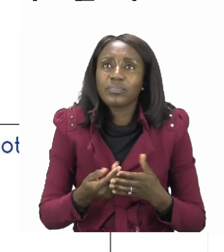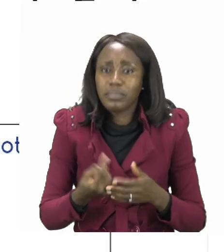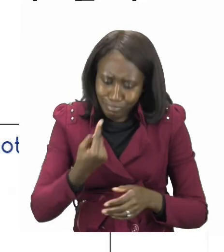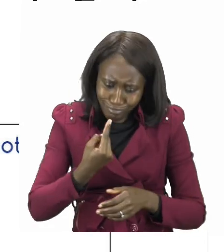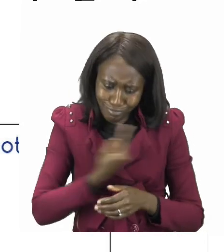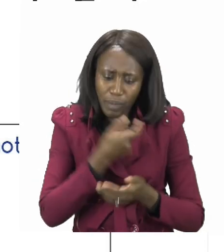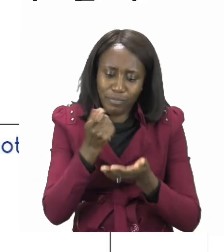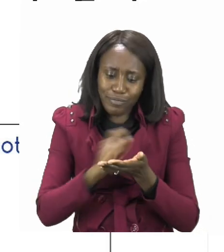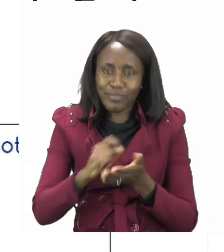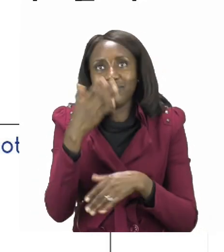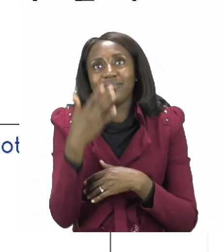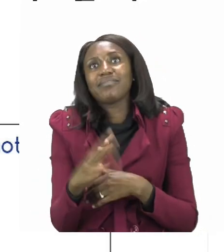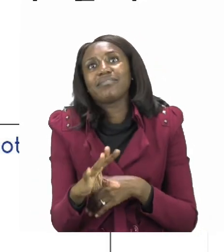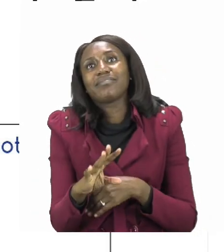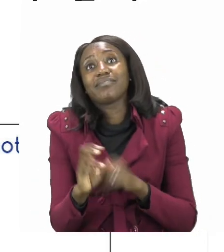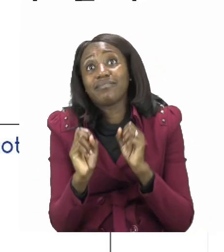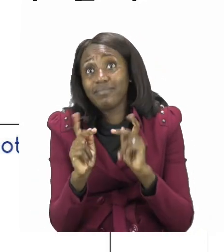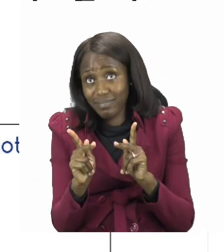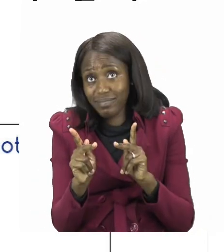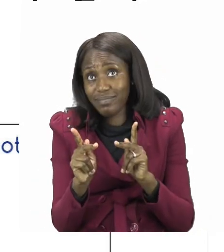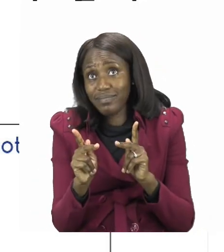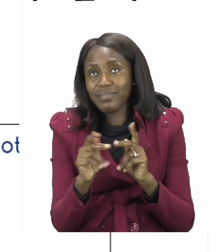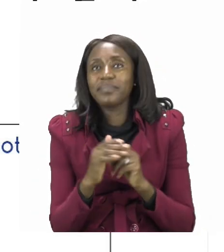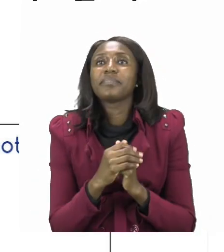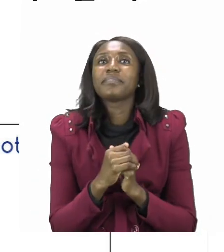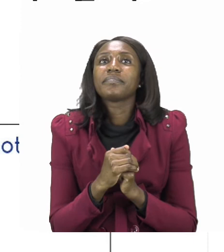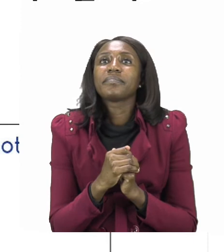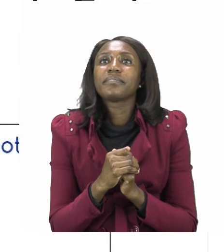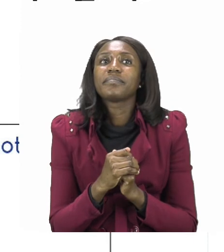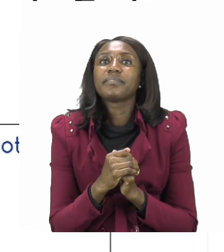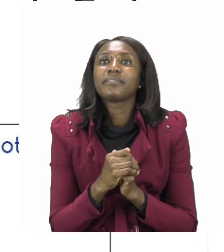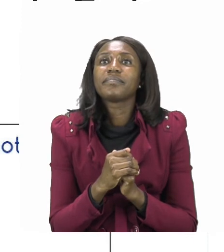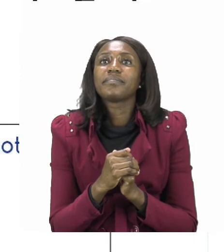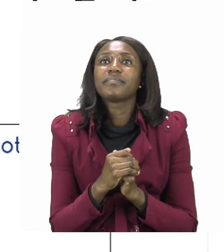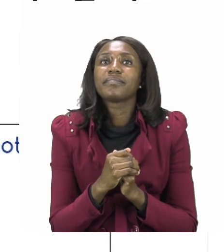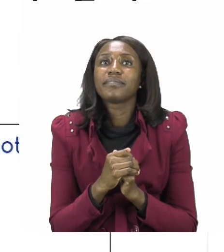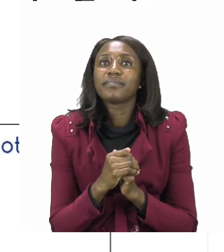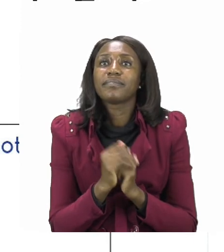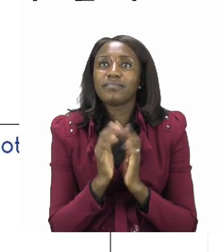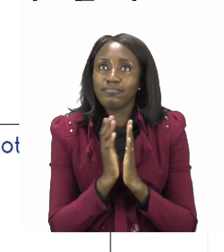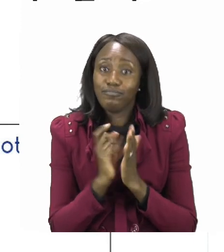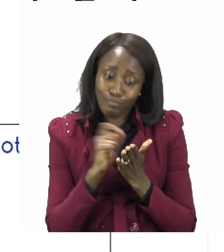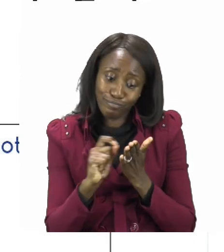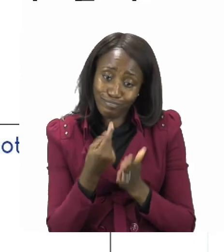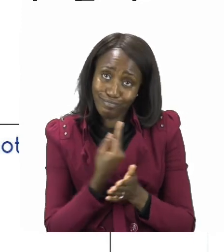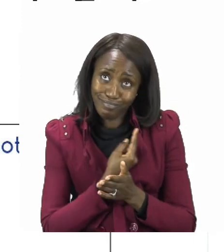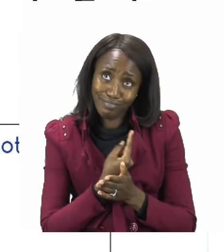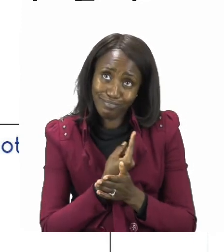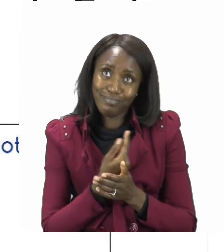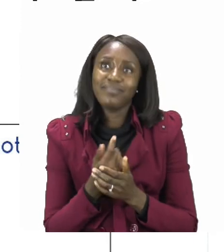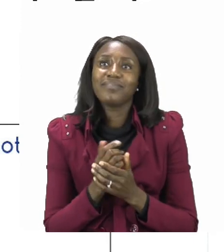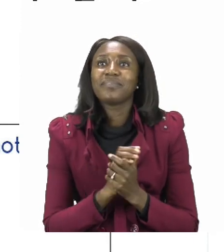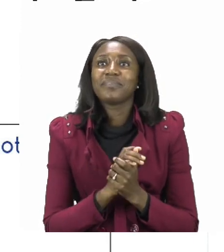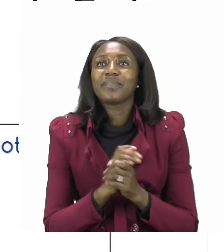an adult or an older child to help you read. Just make sure that you finish your work by yourselves.